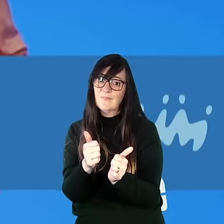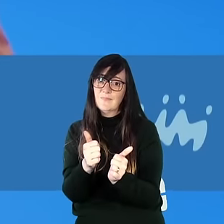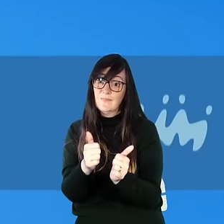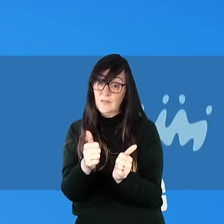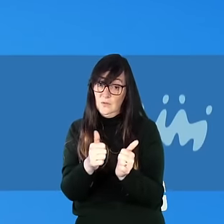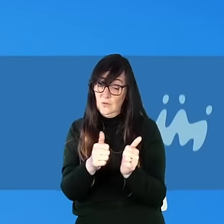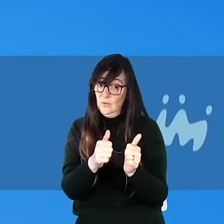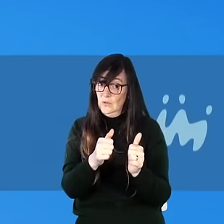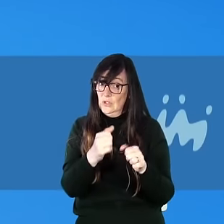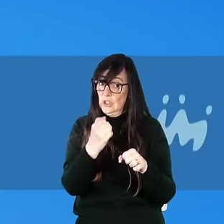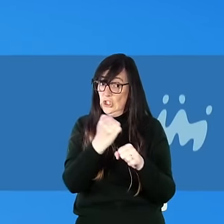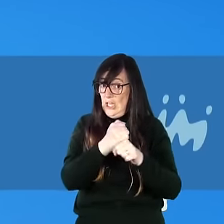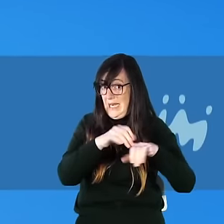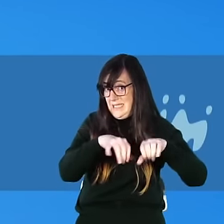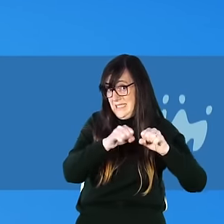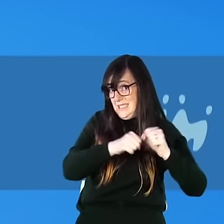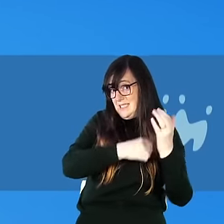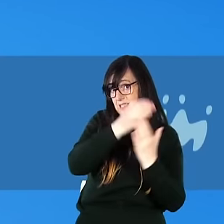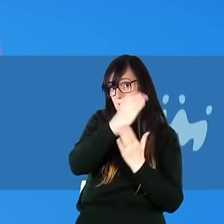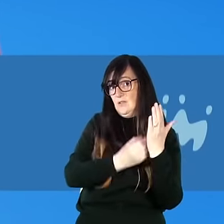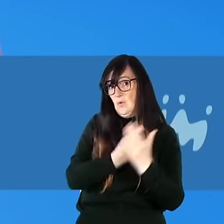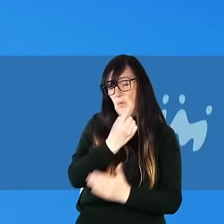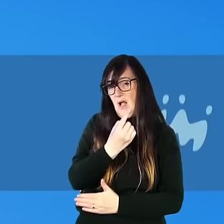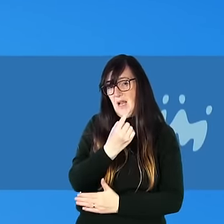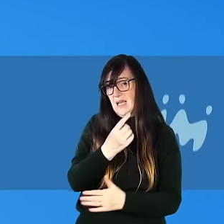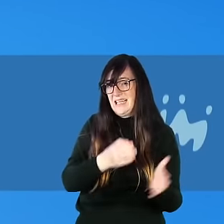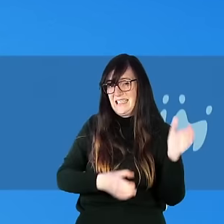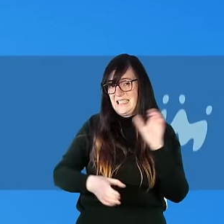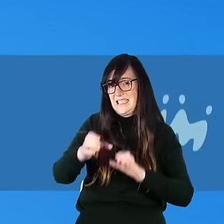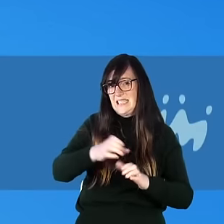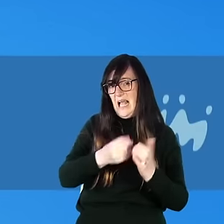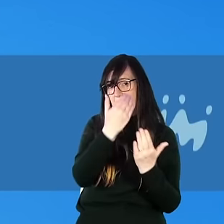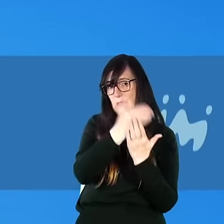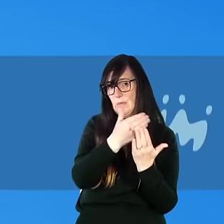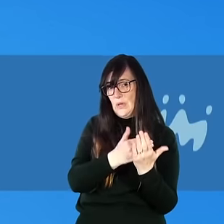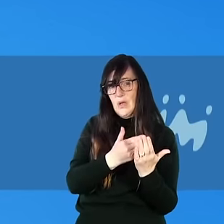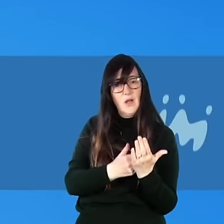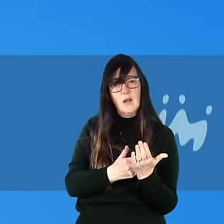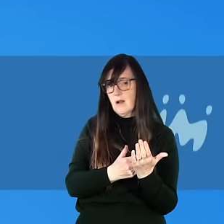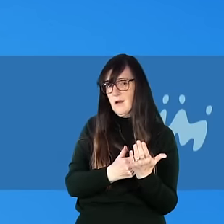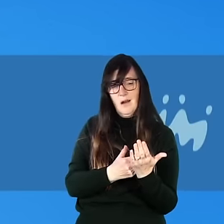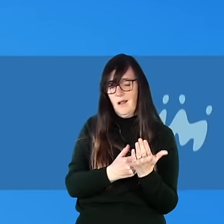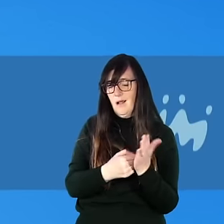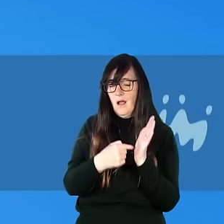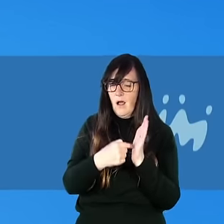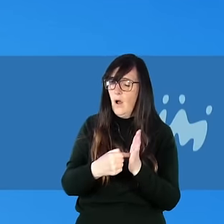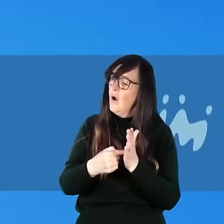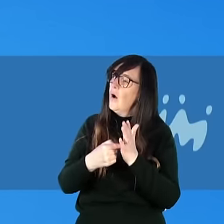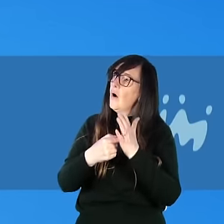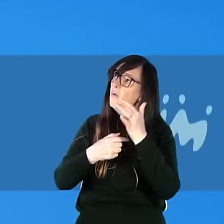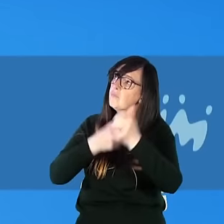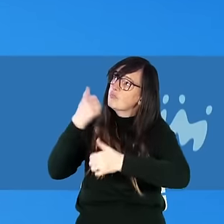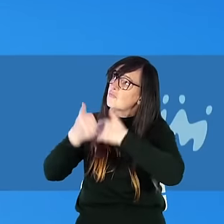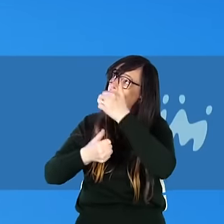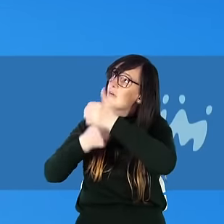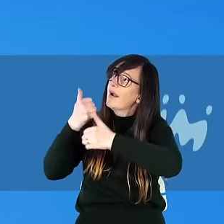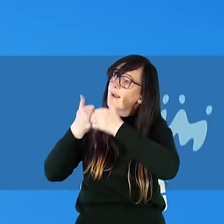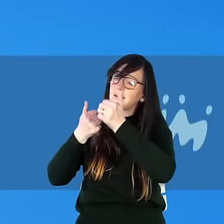Genesis 1 is less a science textbook than it is a hymn of praise to a majestic and glorious creator.